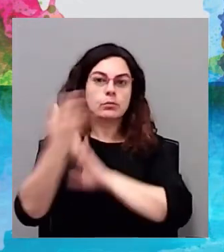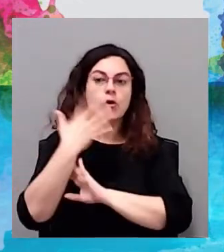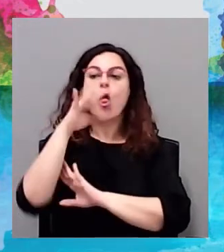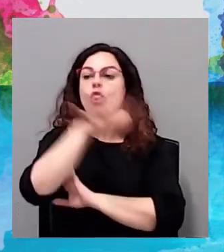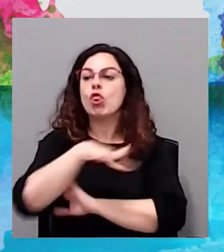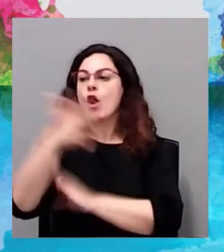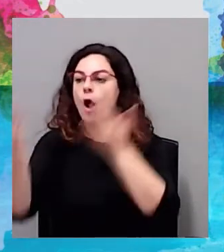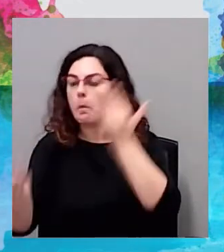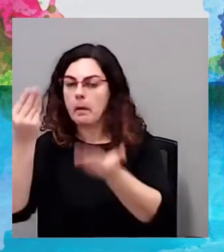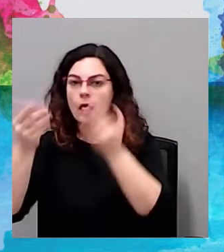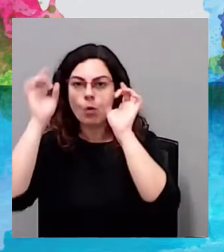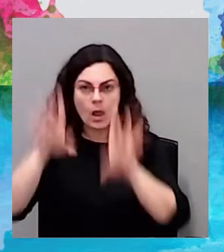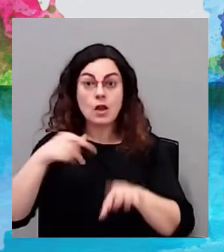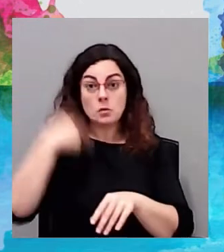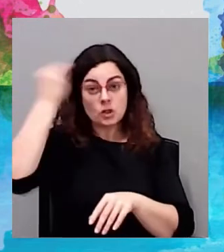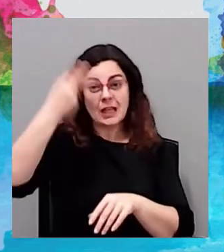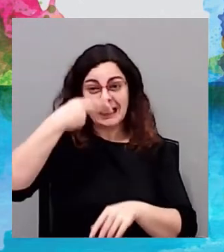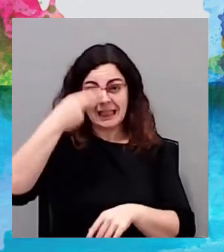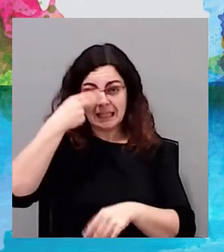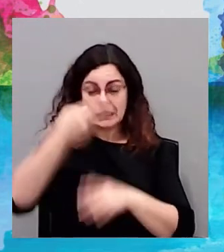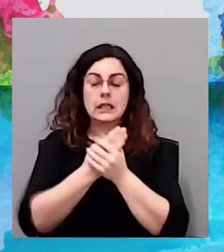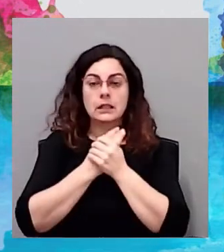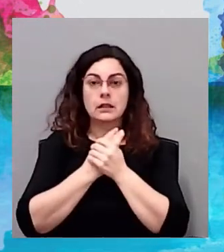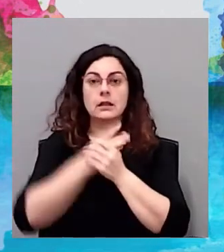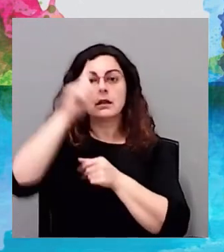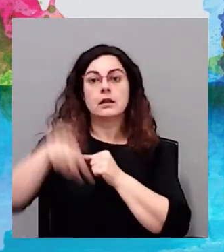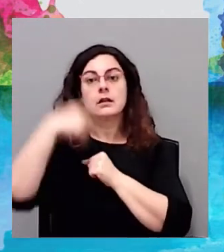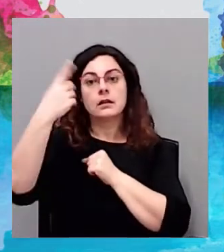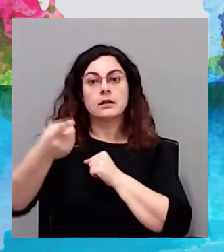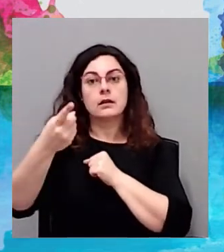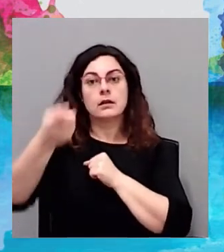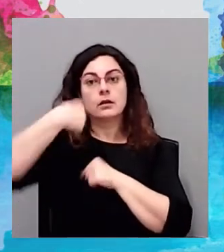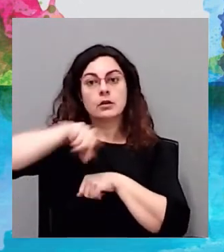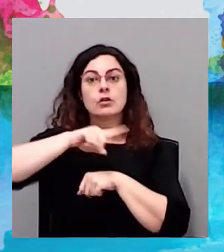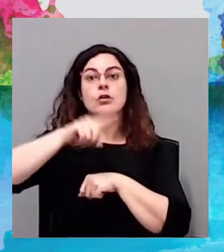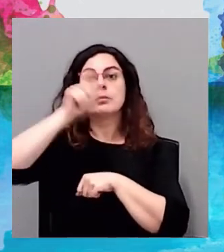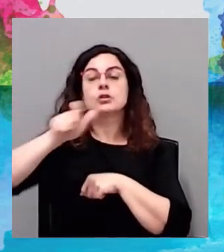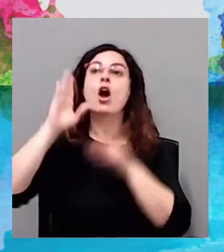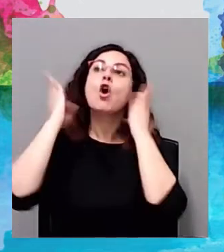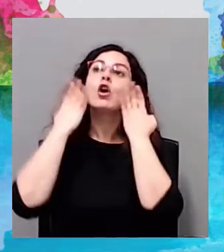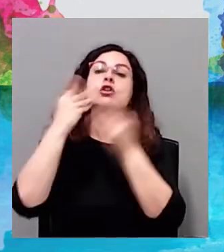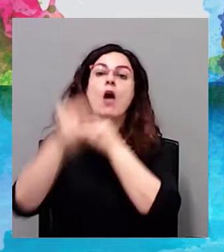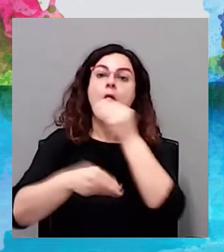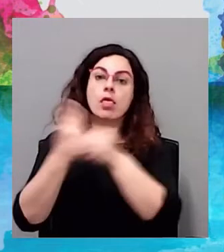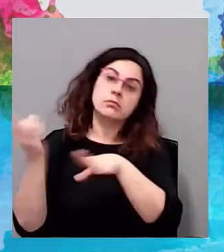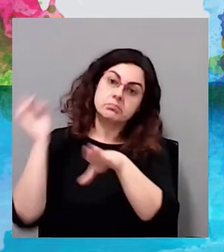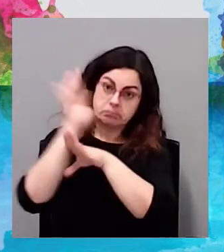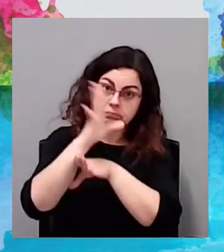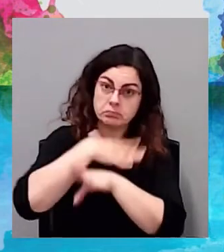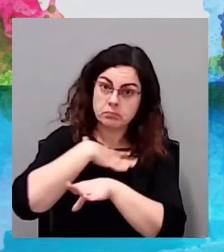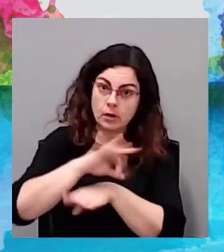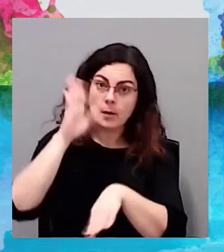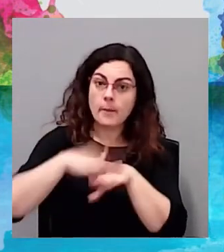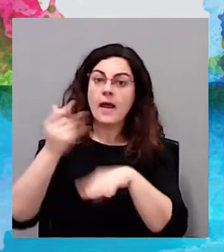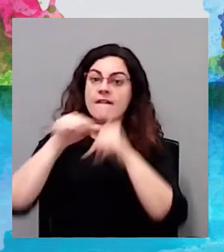your descriptions. This will be very interesting to then share with the